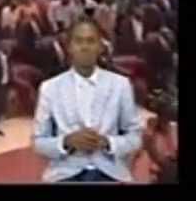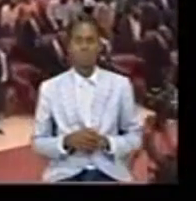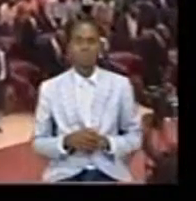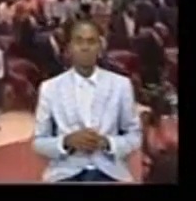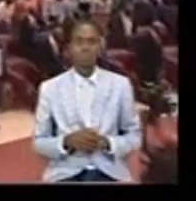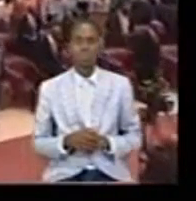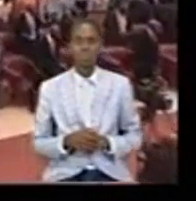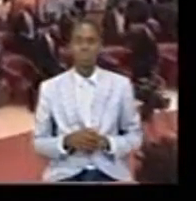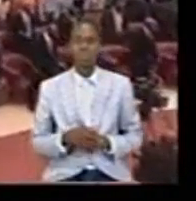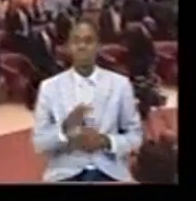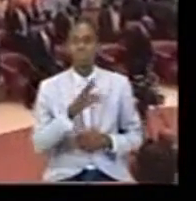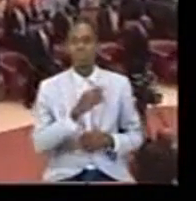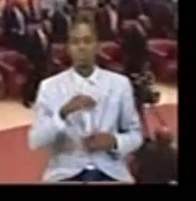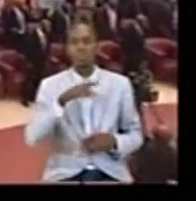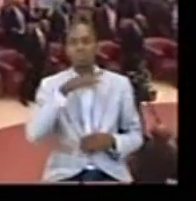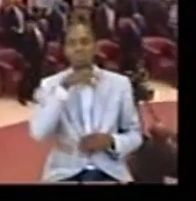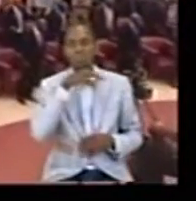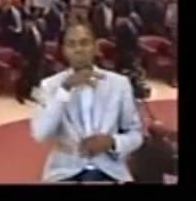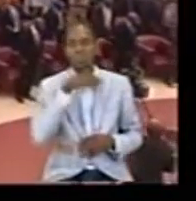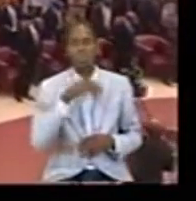No filthiness.